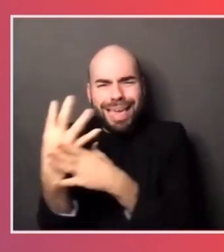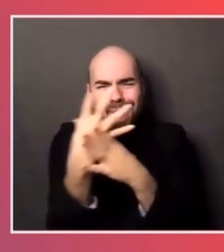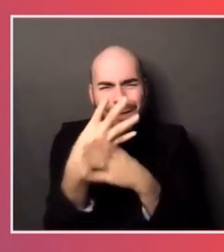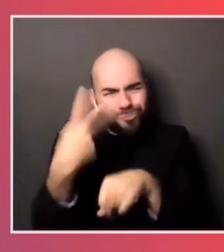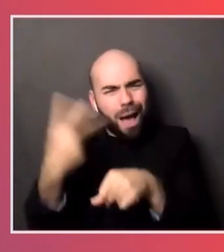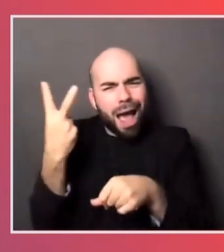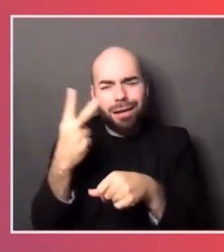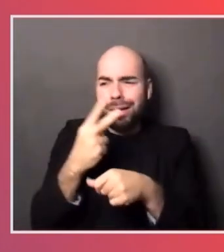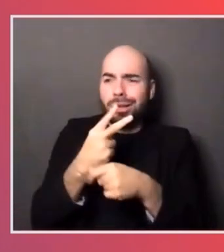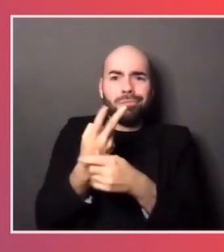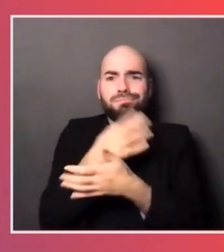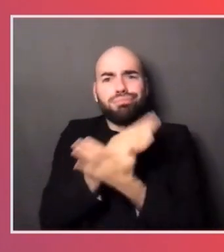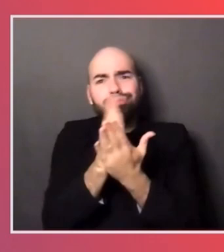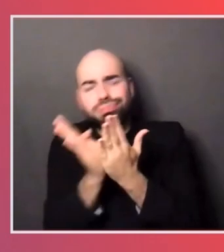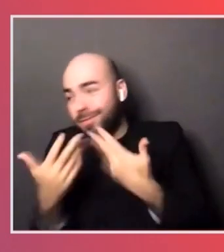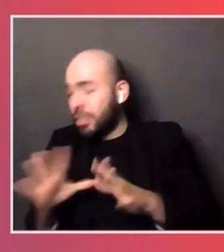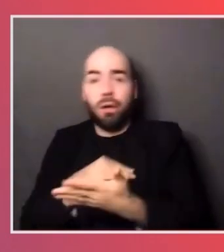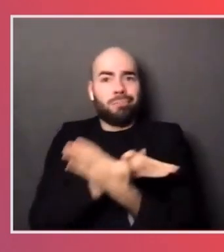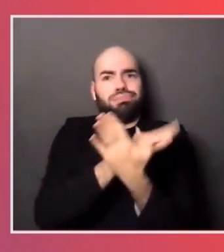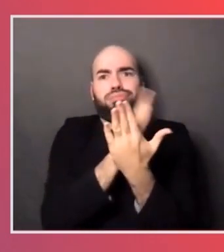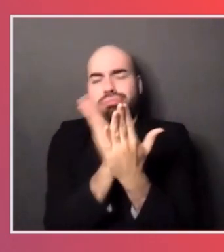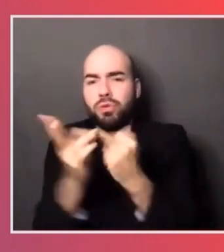Black Widow